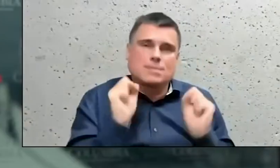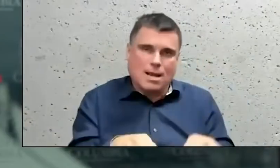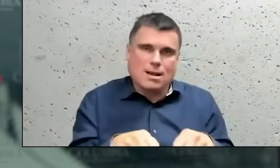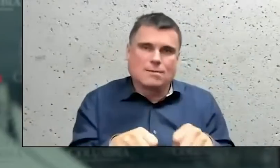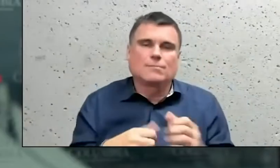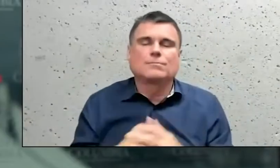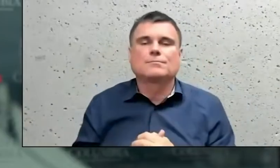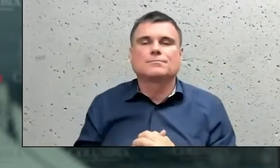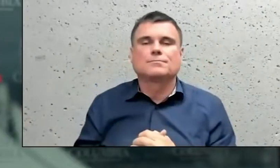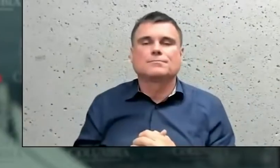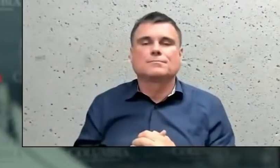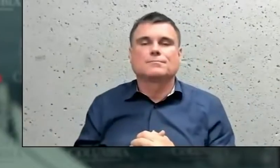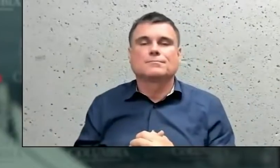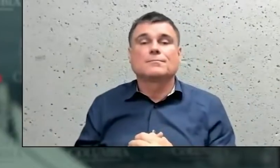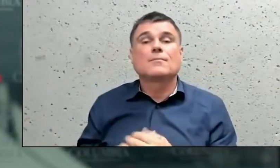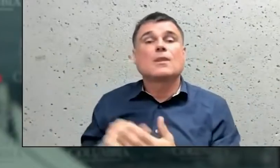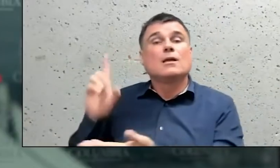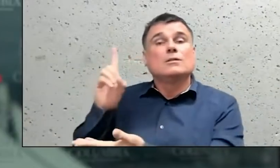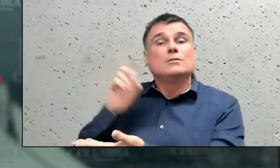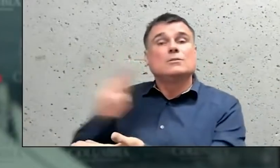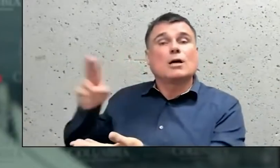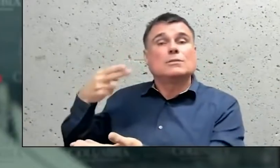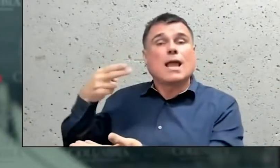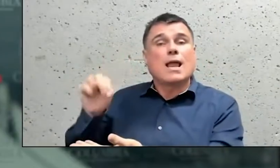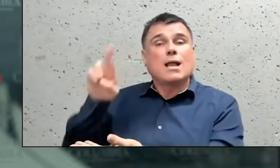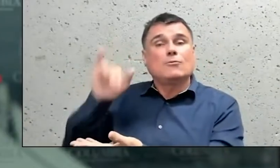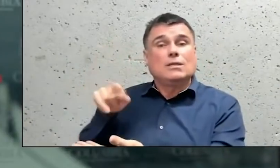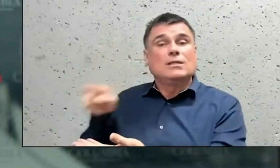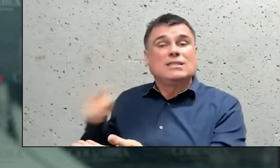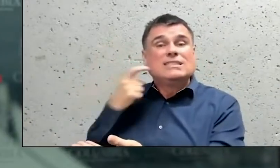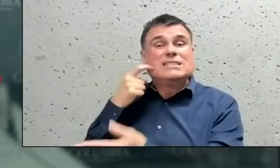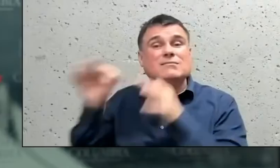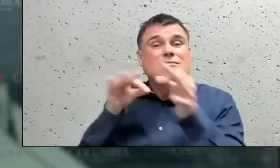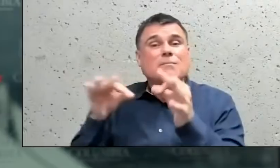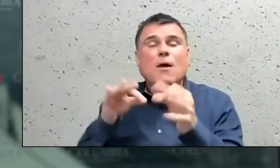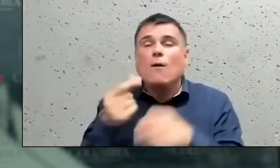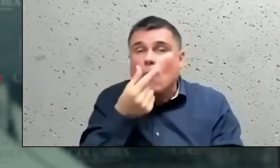that as of November 8th, we know that at least